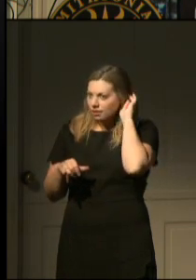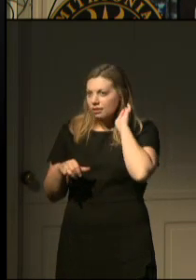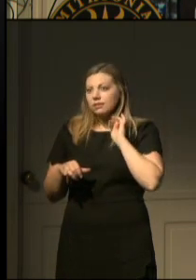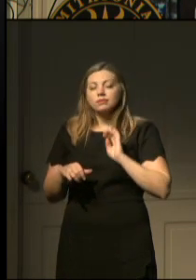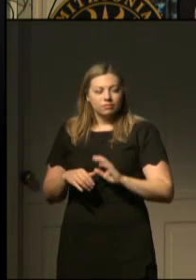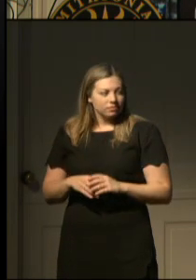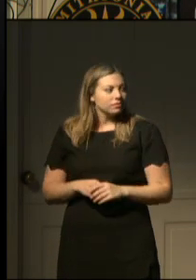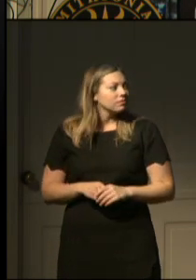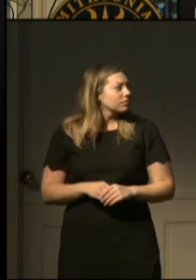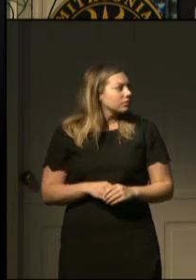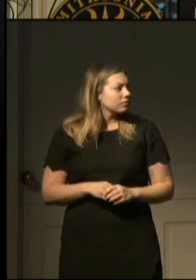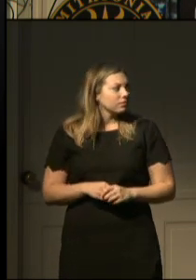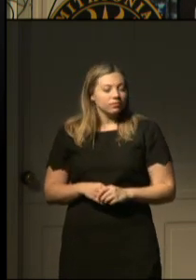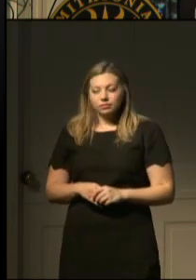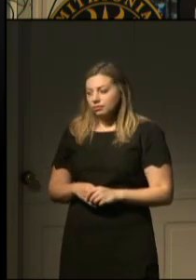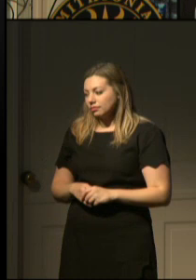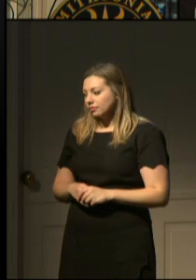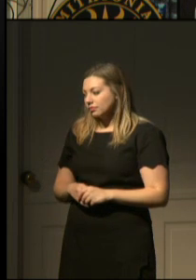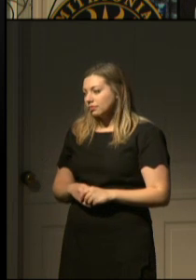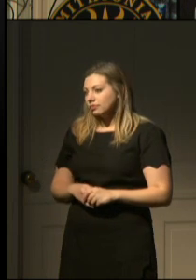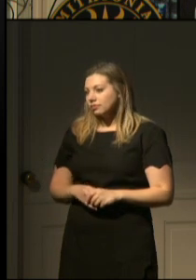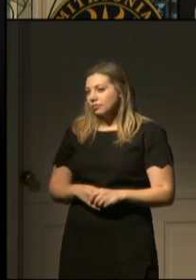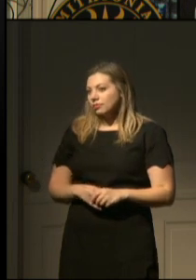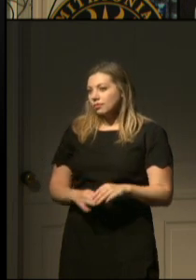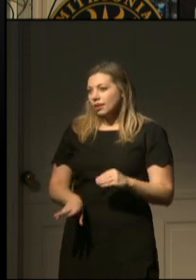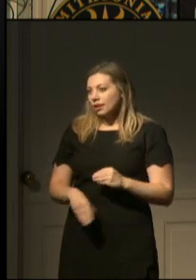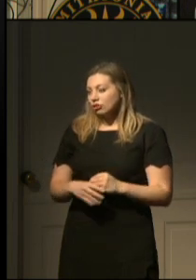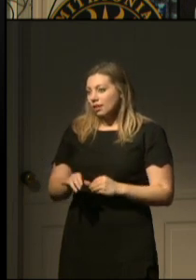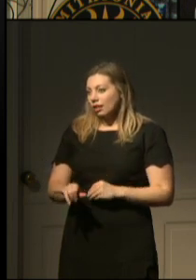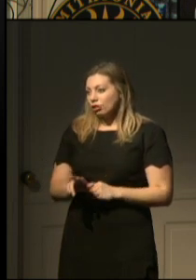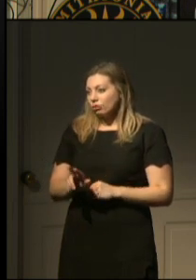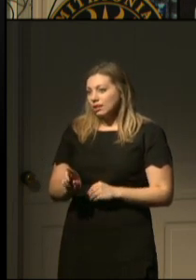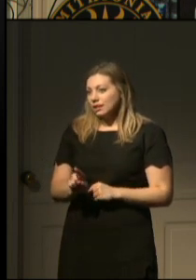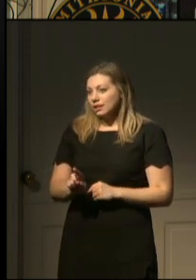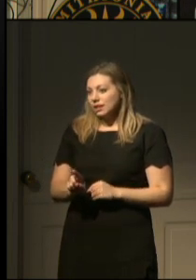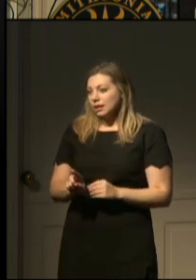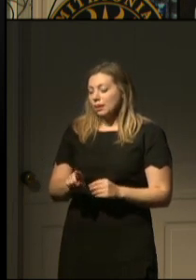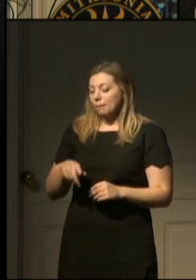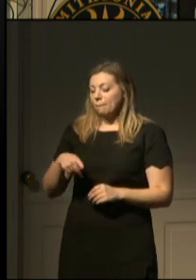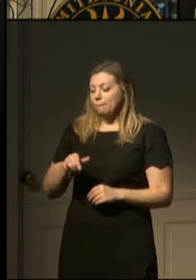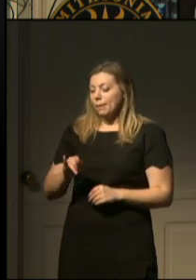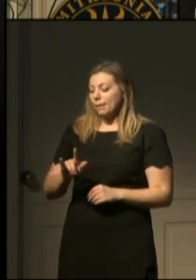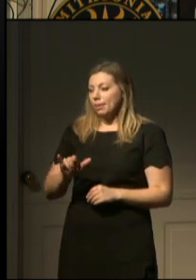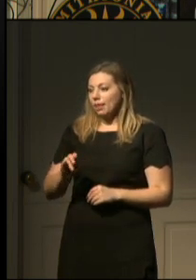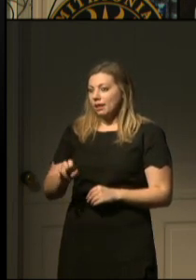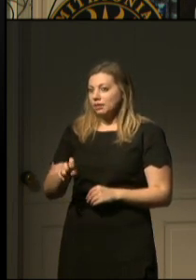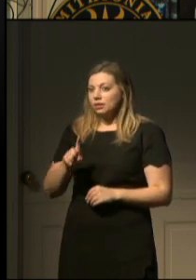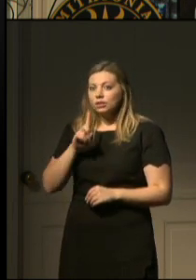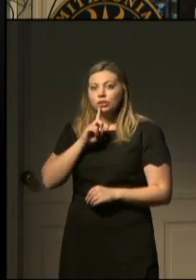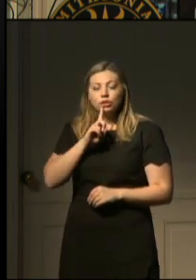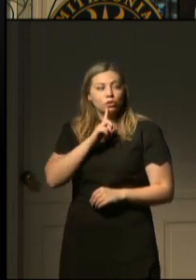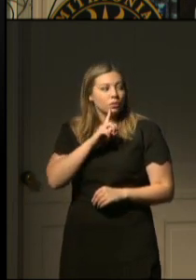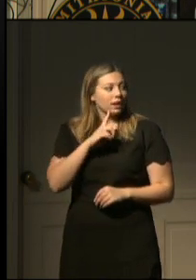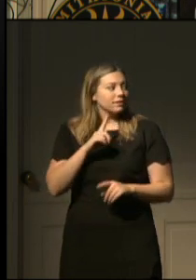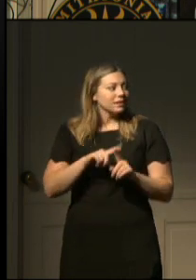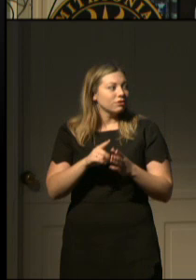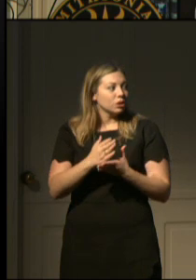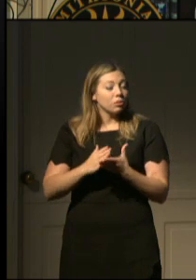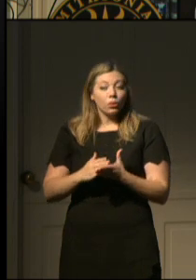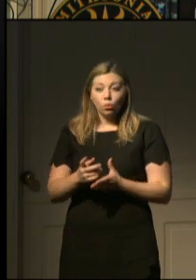browser. So the vision for the 3D pipeline is to have several components, one of which is an asset management